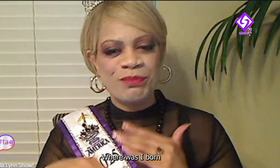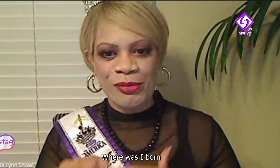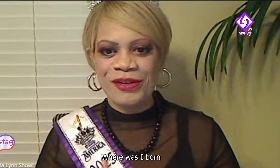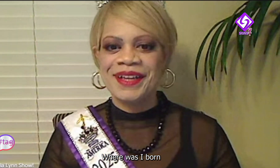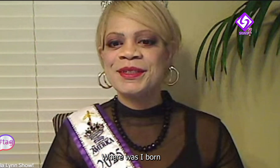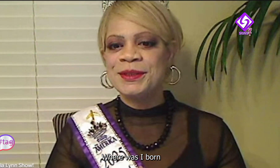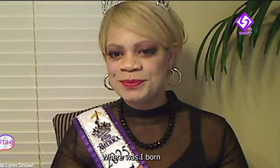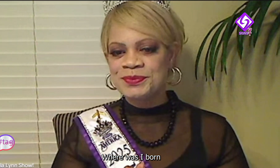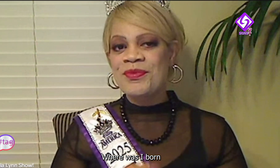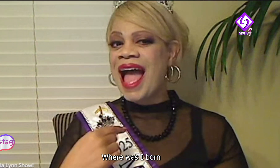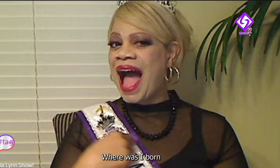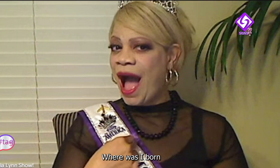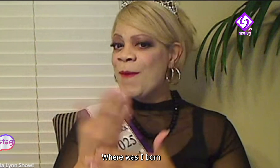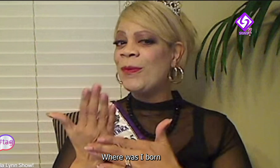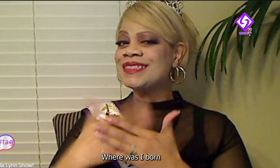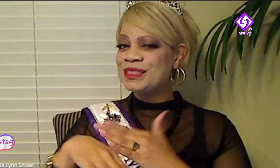Where was I born?